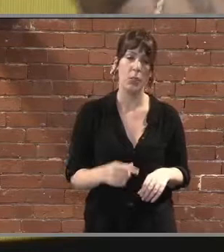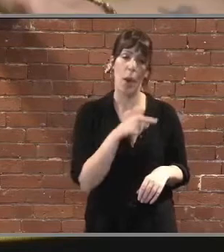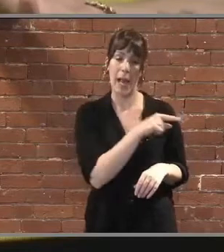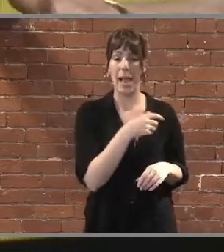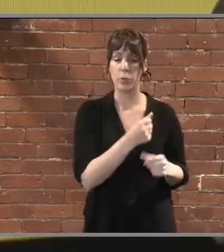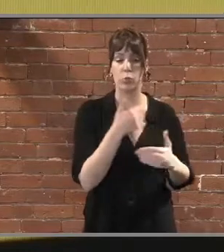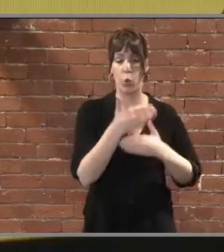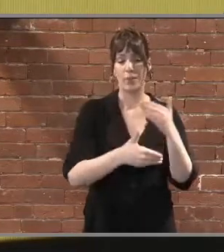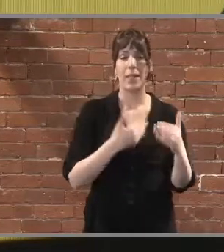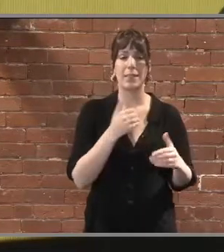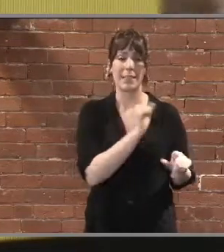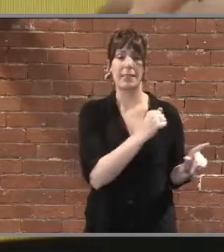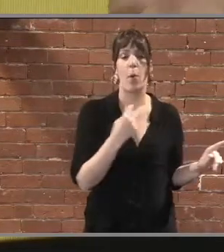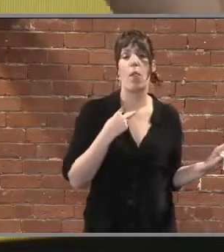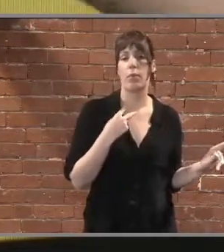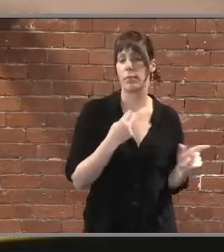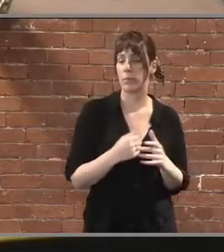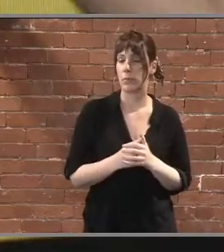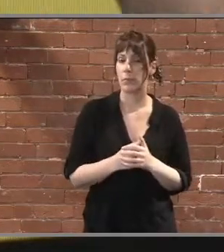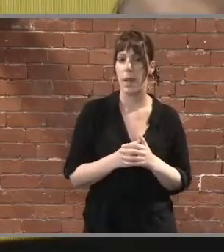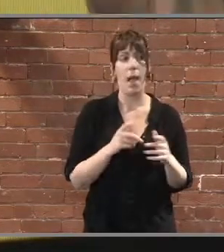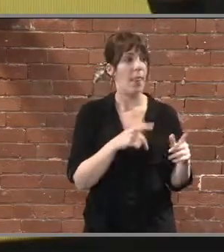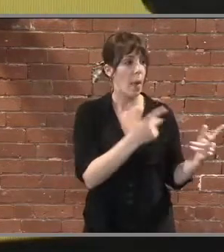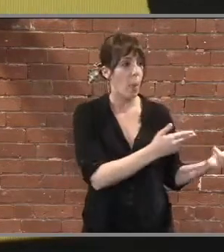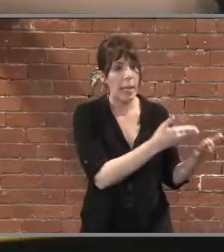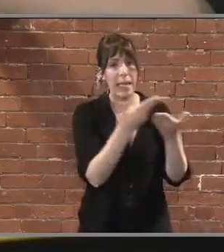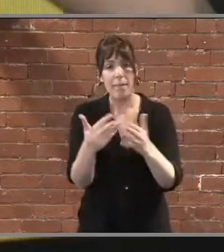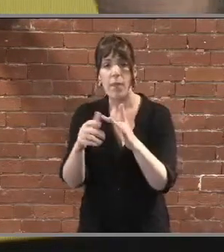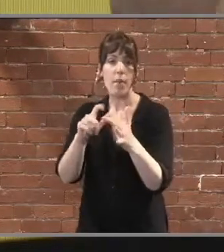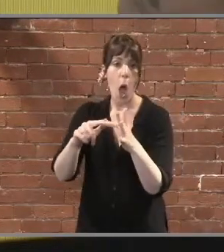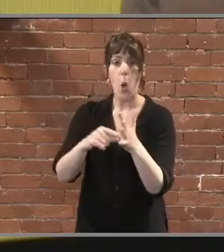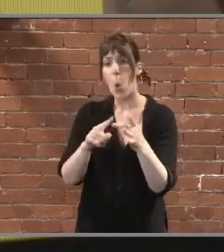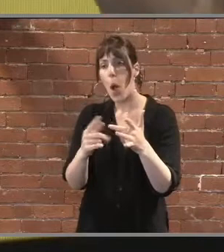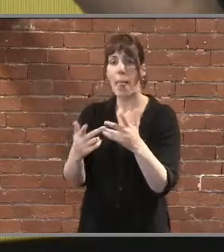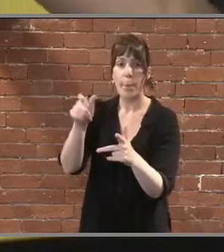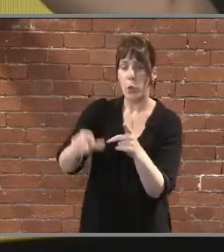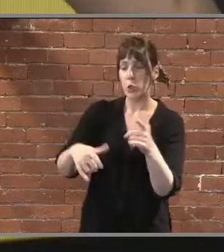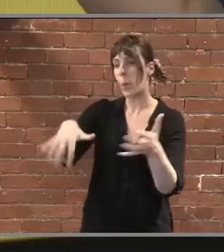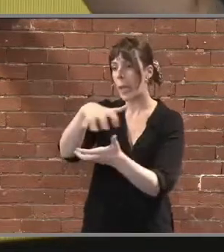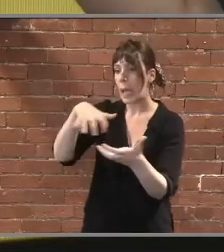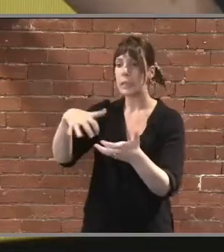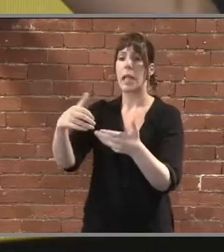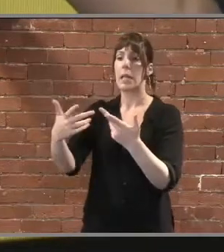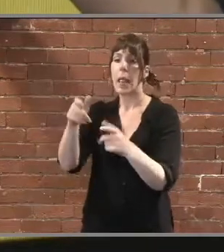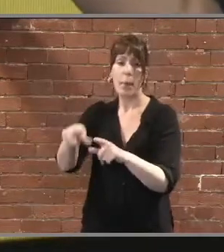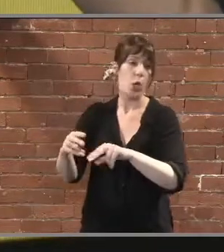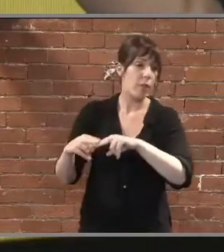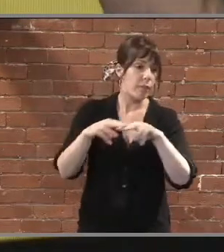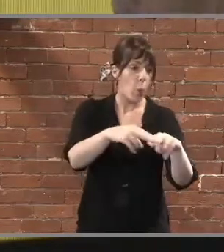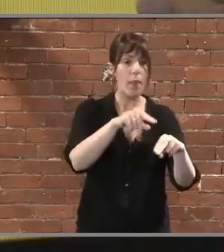vocals, and then someone has to mix it, and then someone else has to master it. And there's a lot of people that are involved